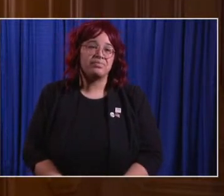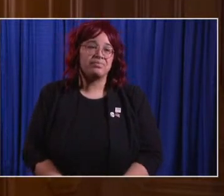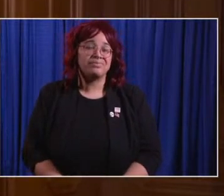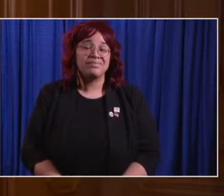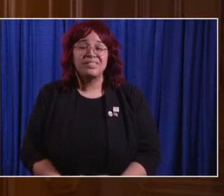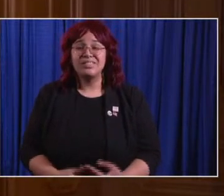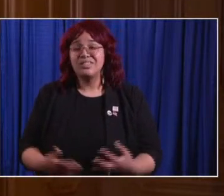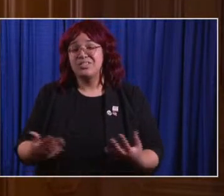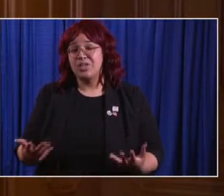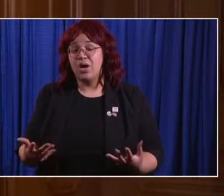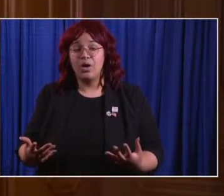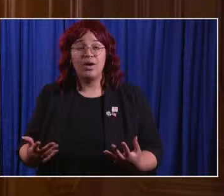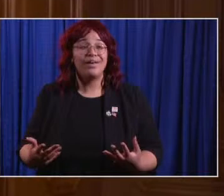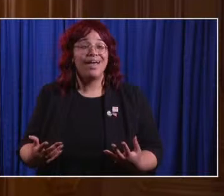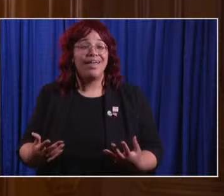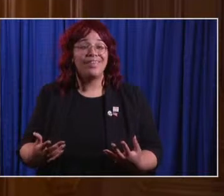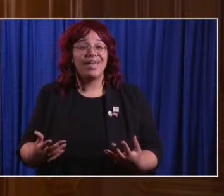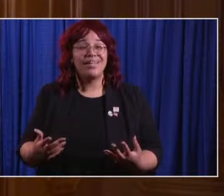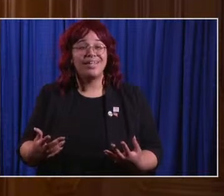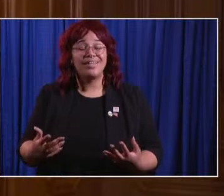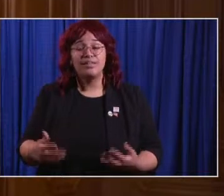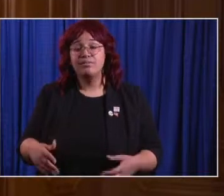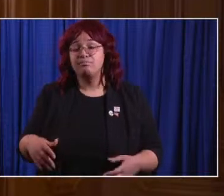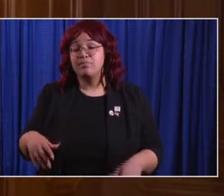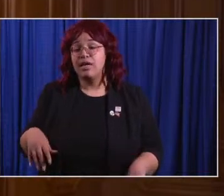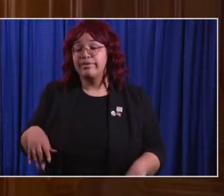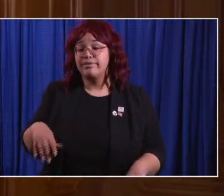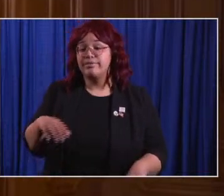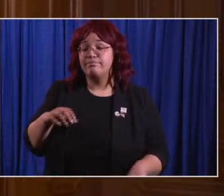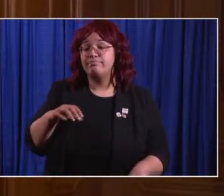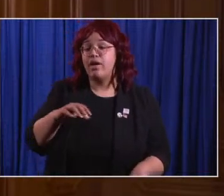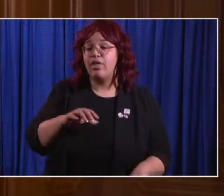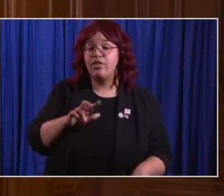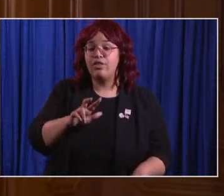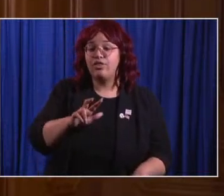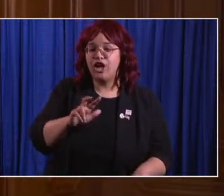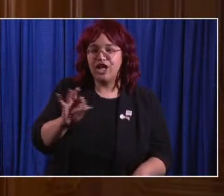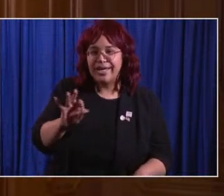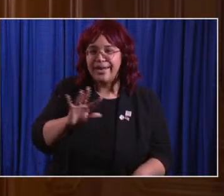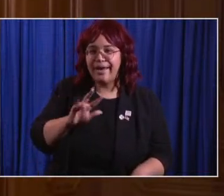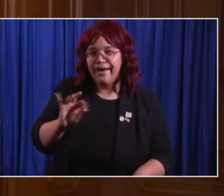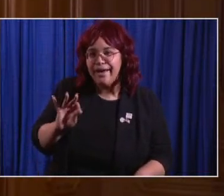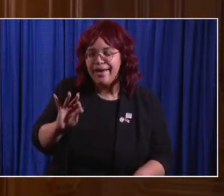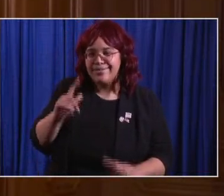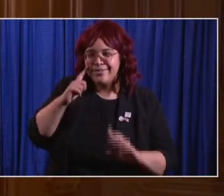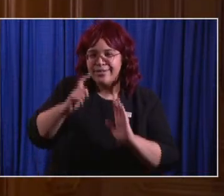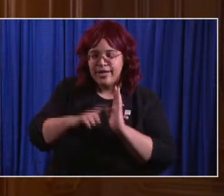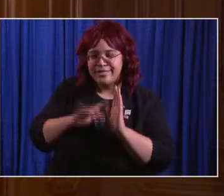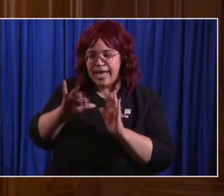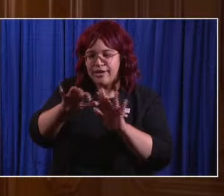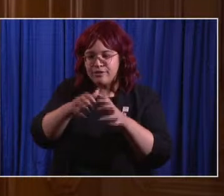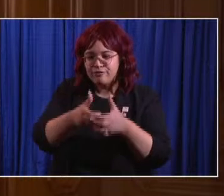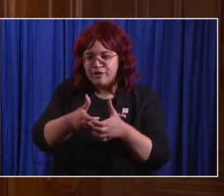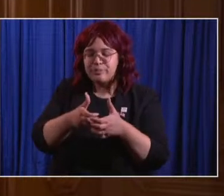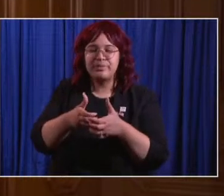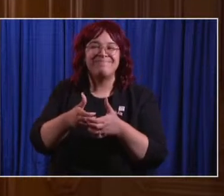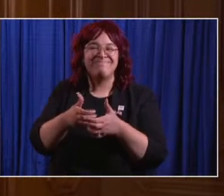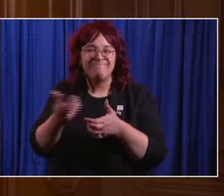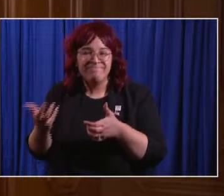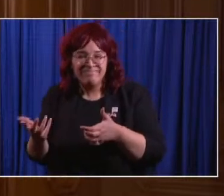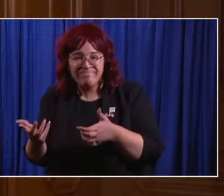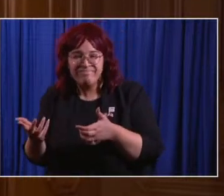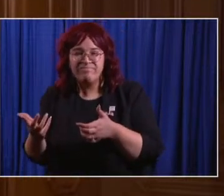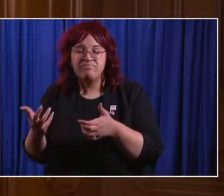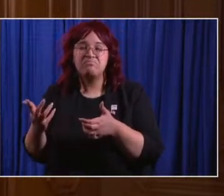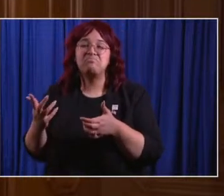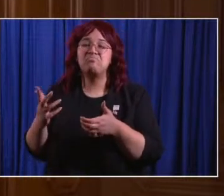your guess is as good as mine. This may be a more socially active group, and that's why those numbers are where they are. But certainly it would have been much